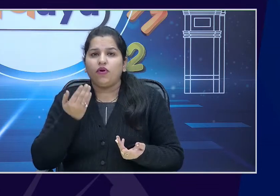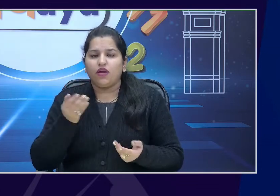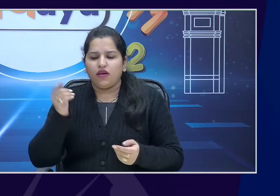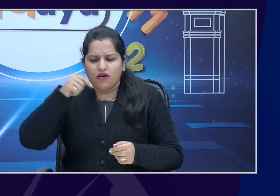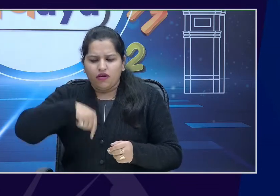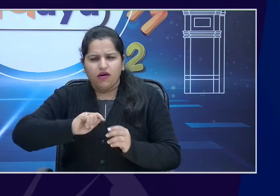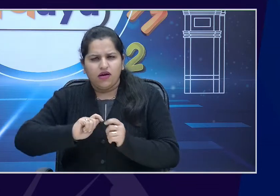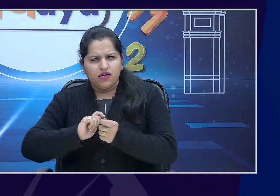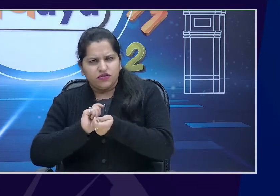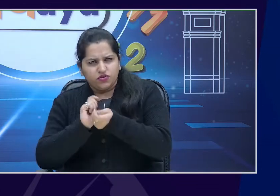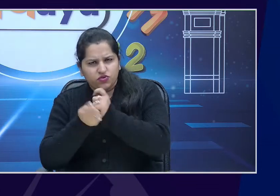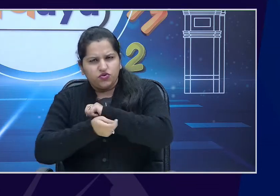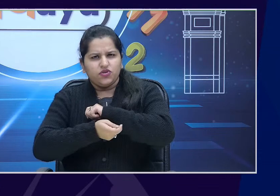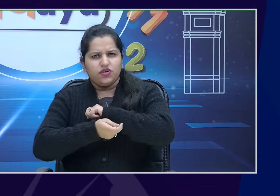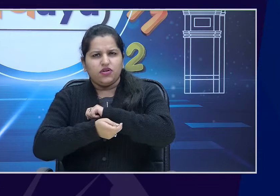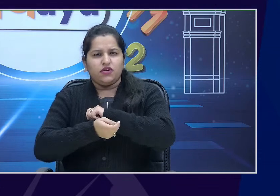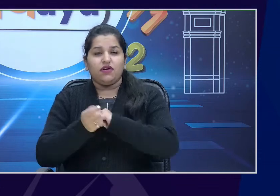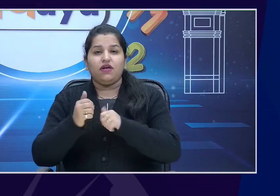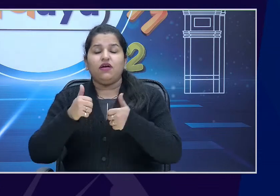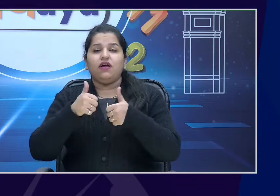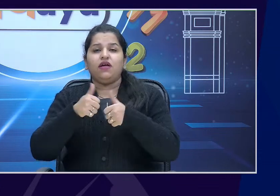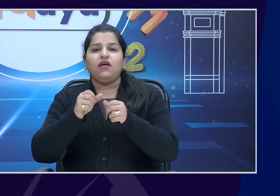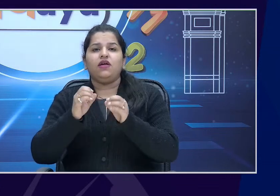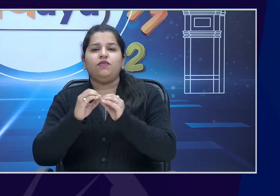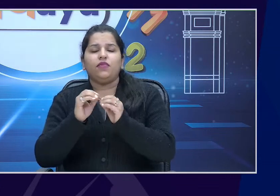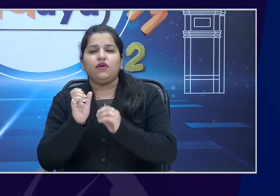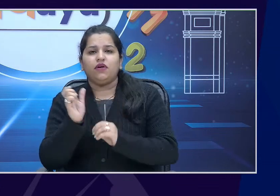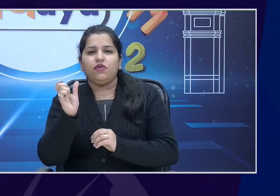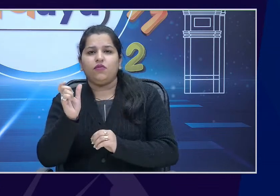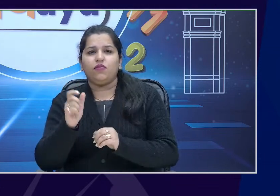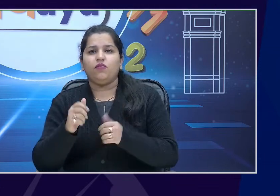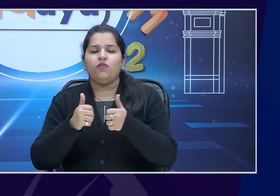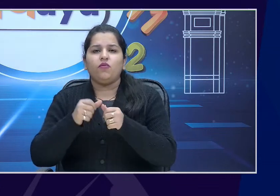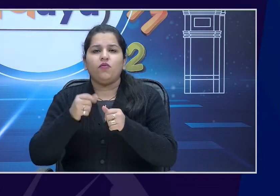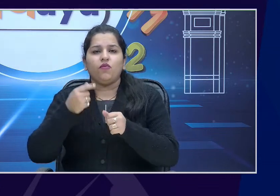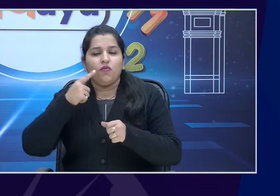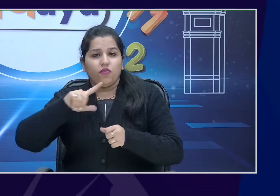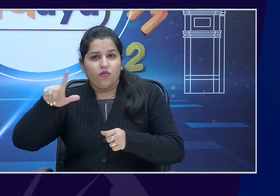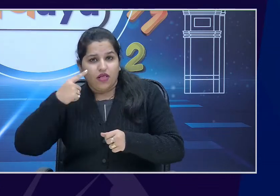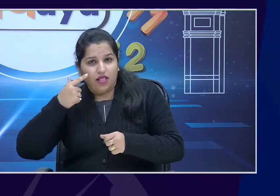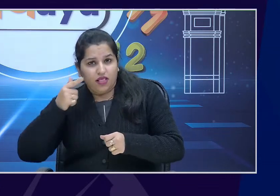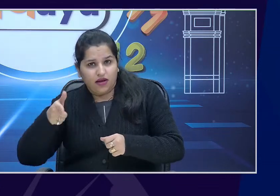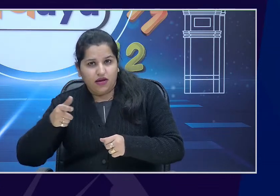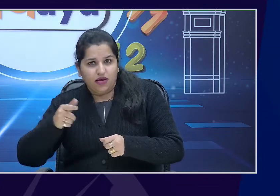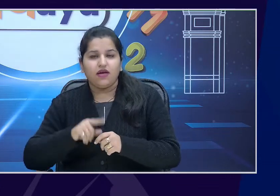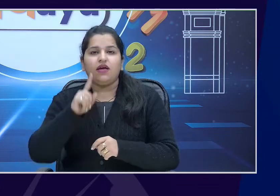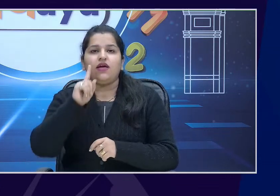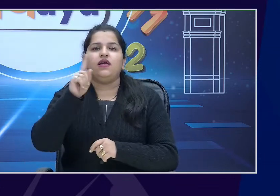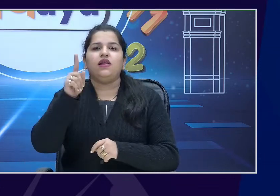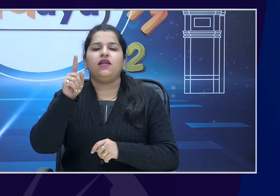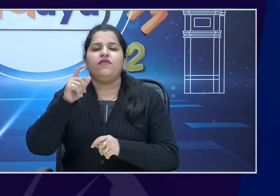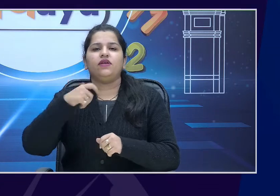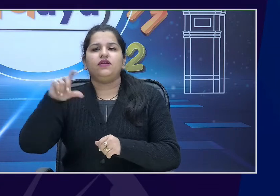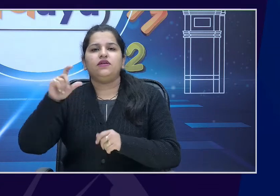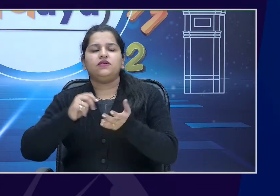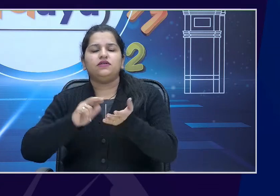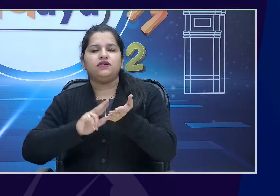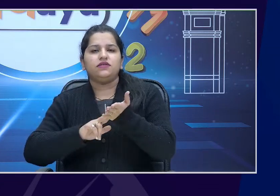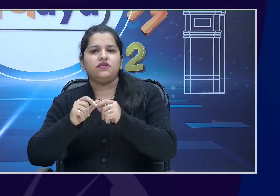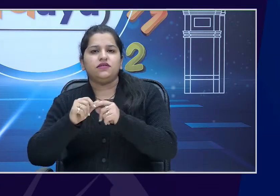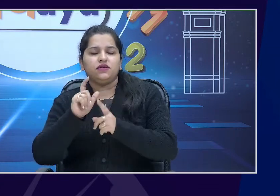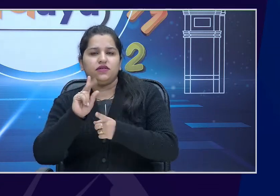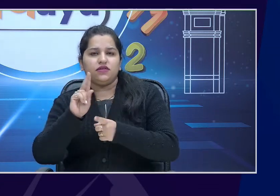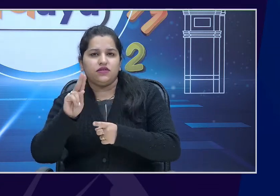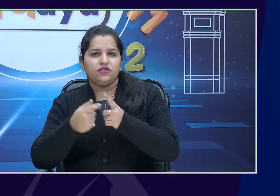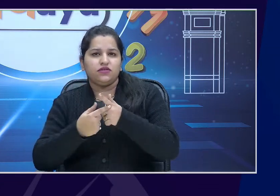today, was that of Abu Ali ibn al-Bana in the 11th century. Okay. Now, what is a diary?